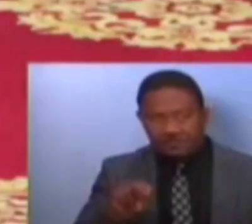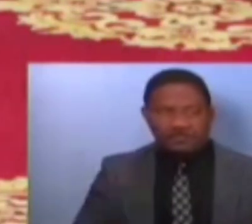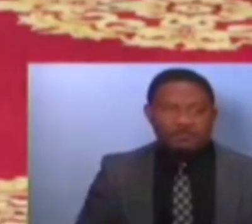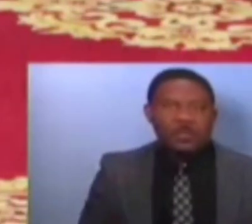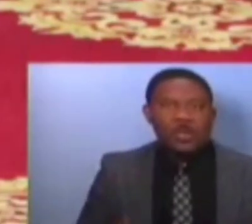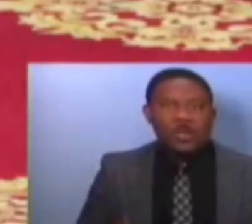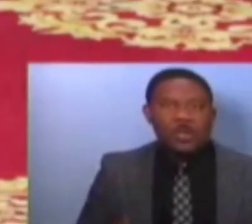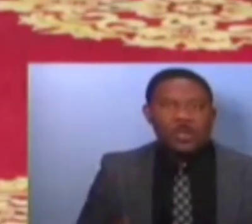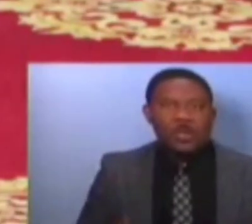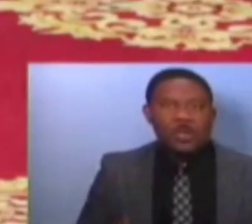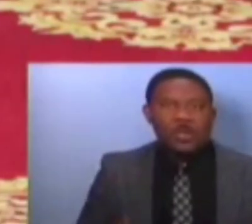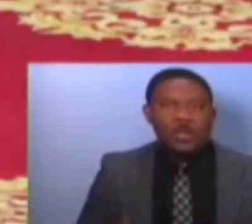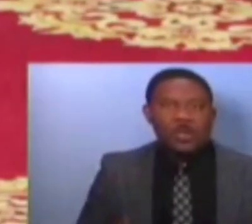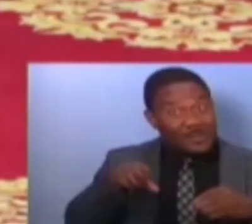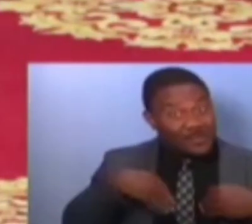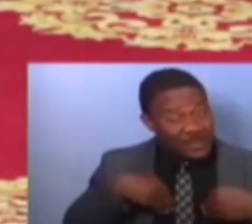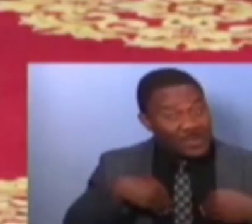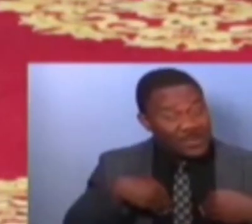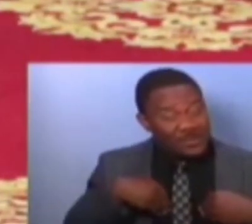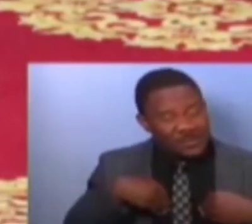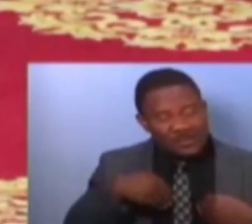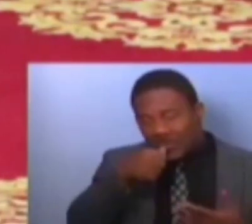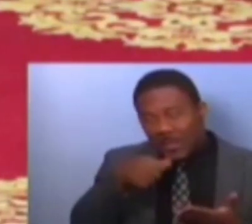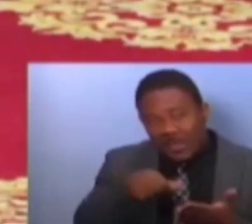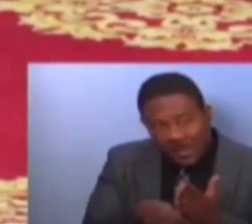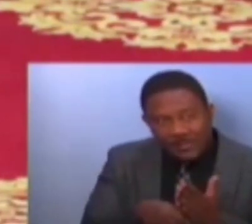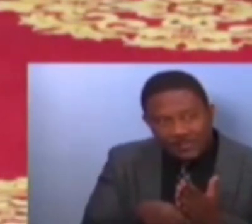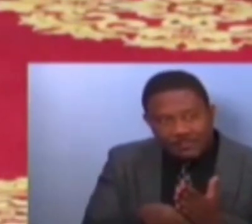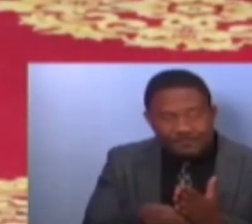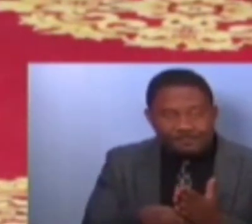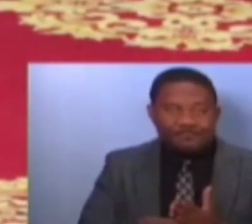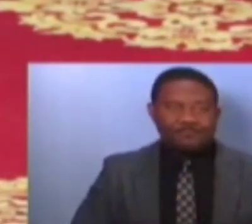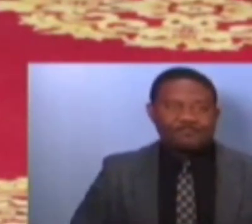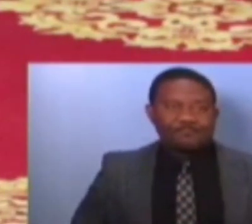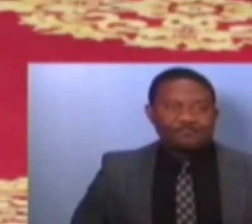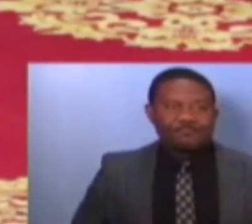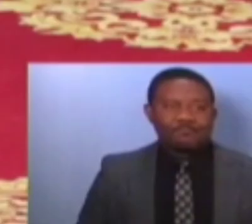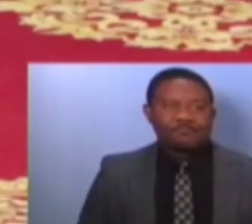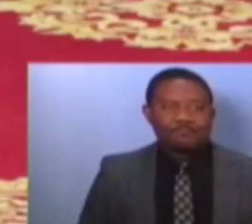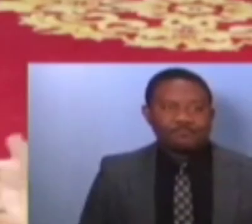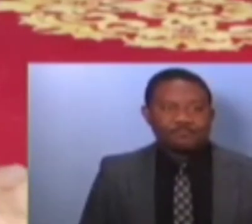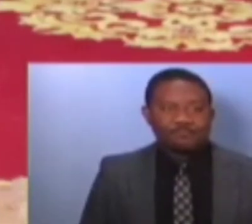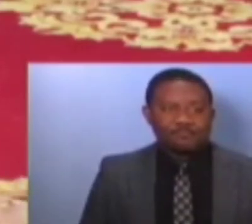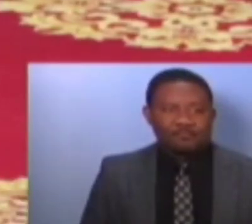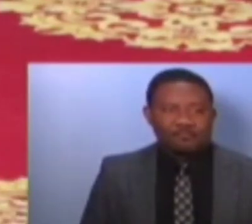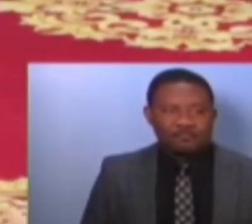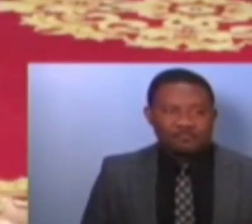have the consent letter. Having secured the consent letter,